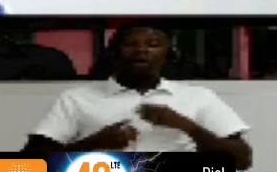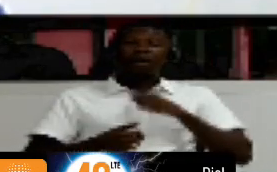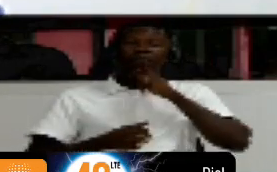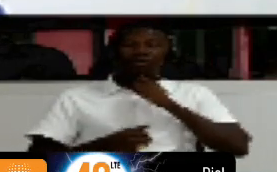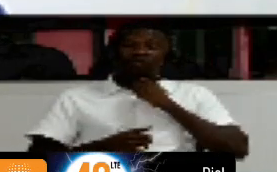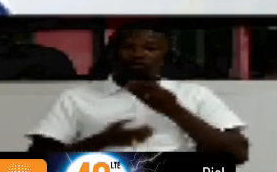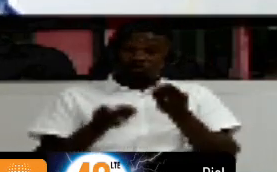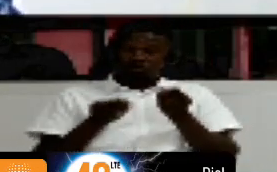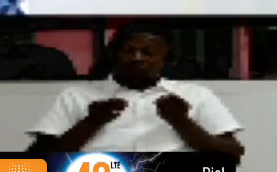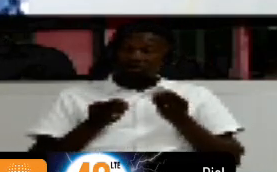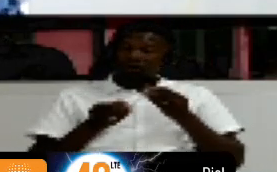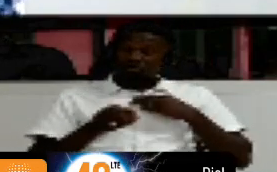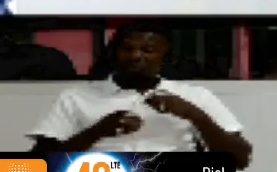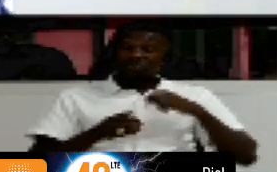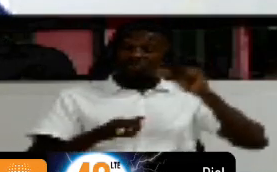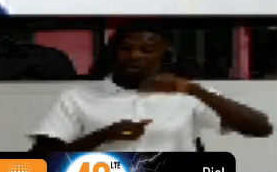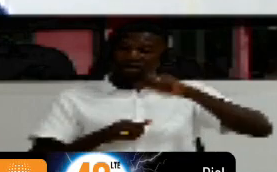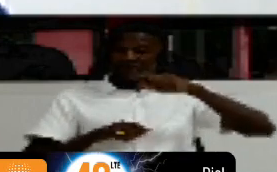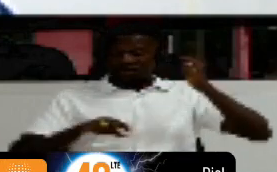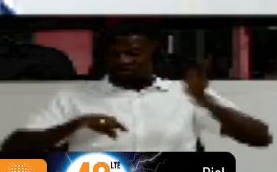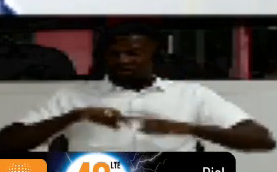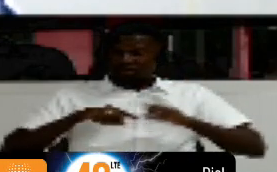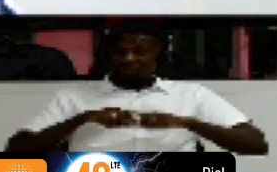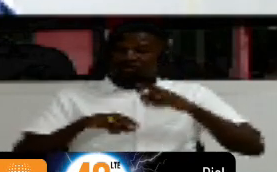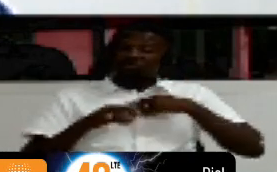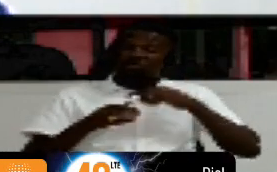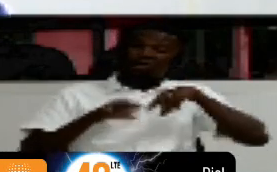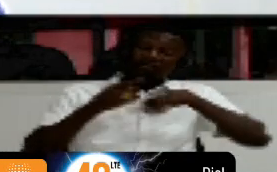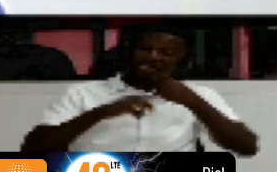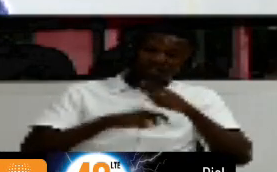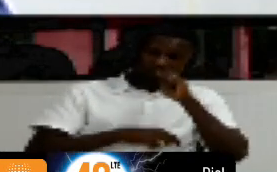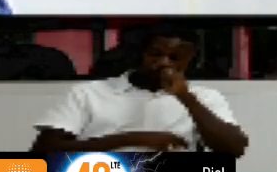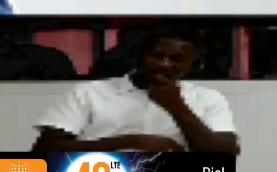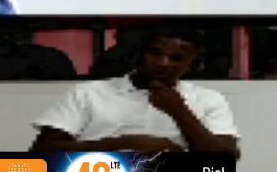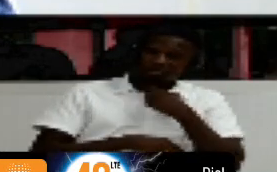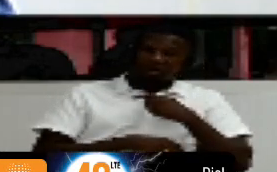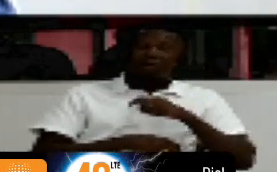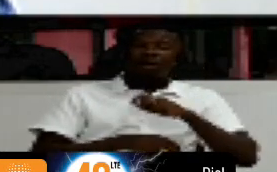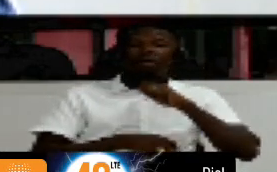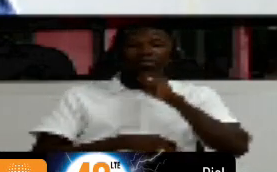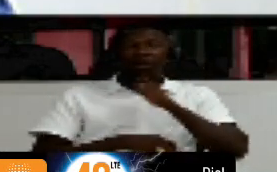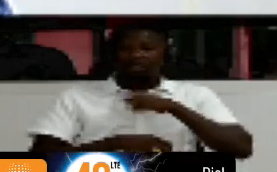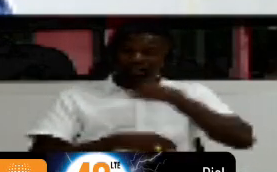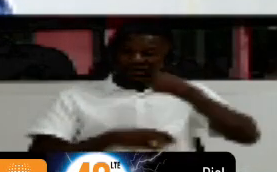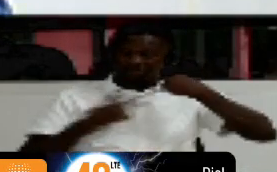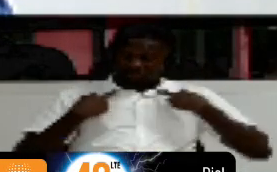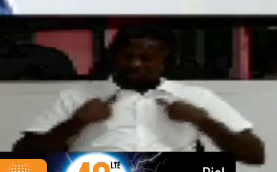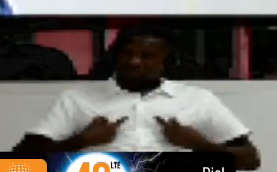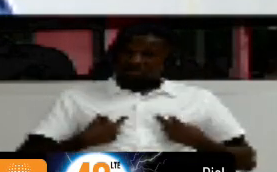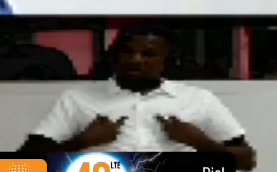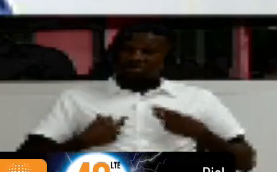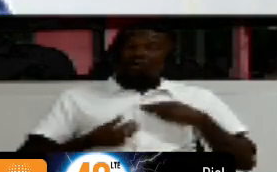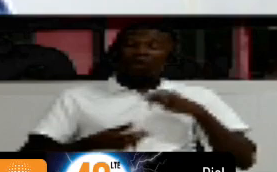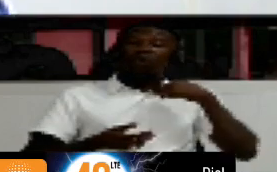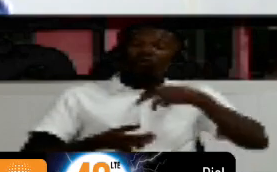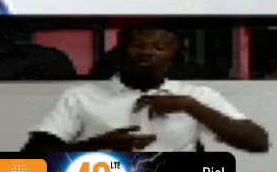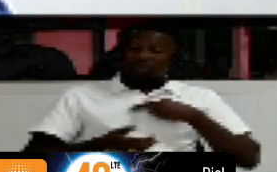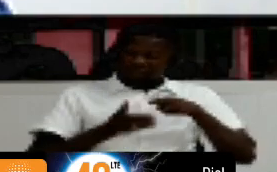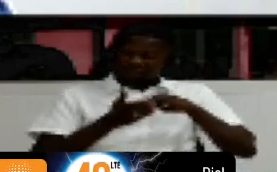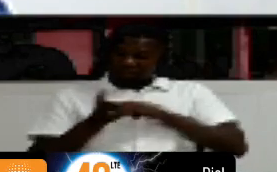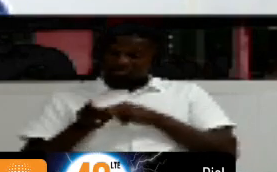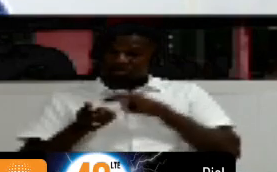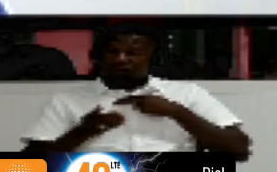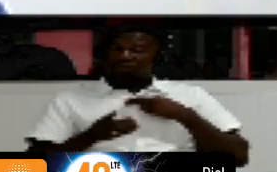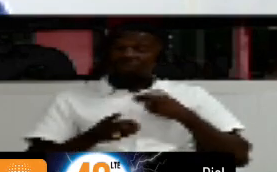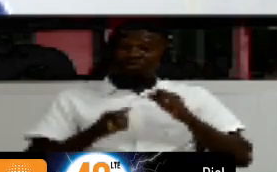resulting to his death by our men in uniform. I will register my protest against